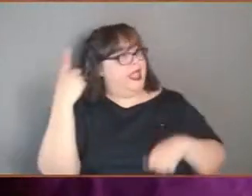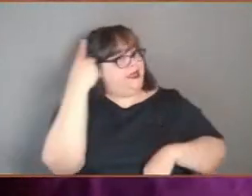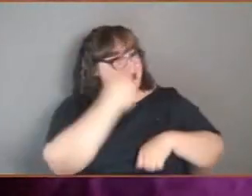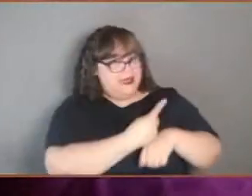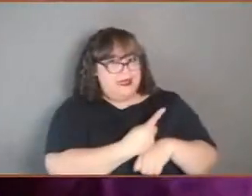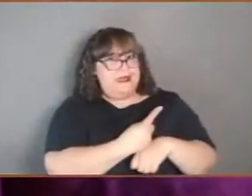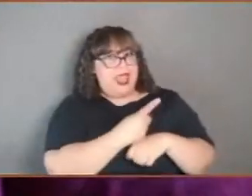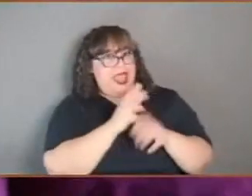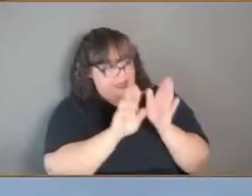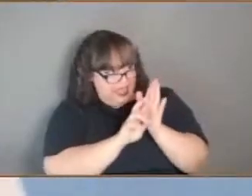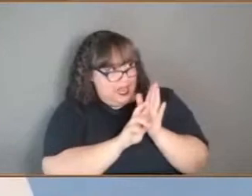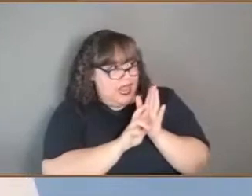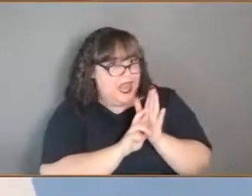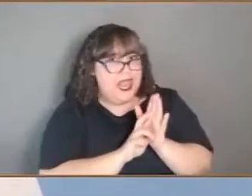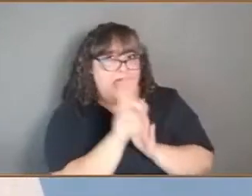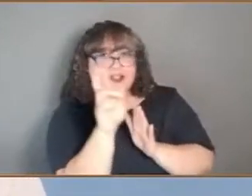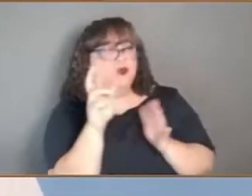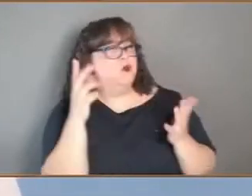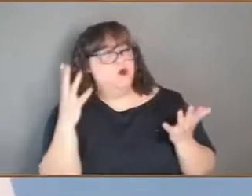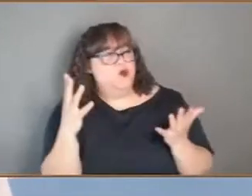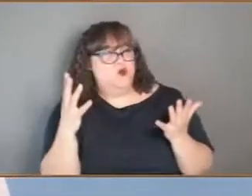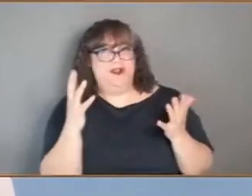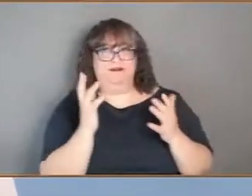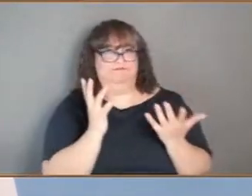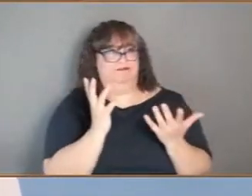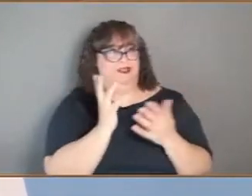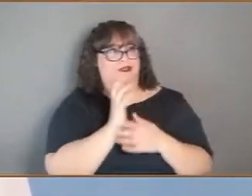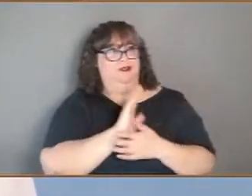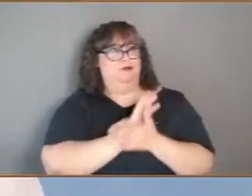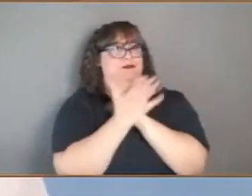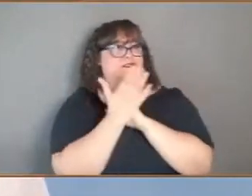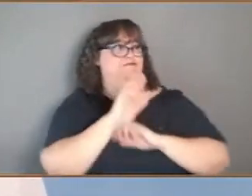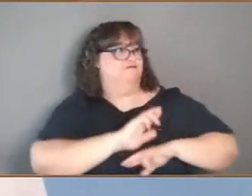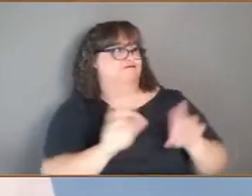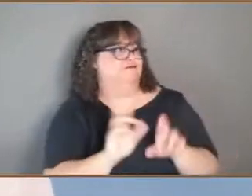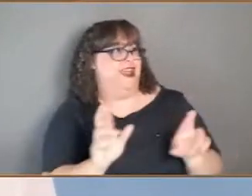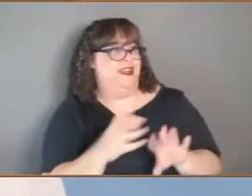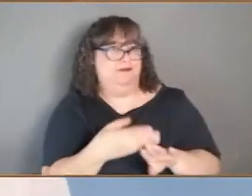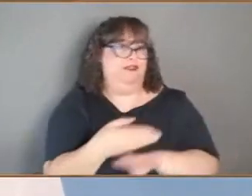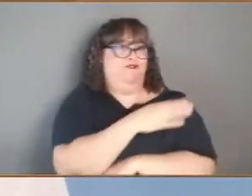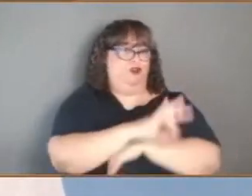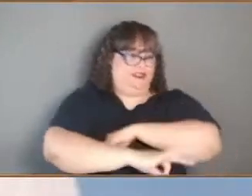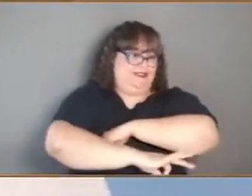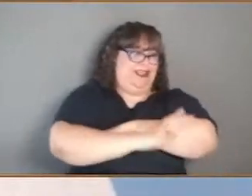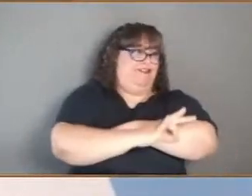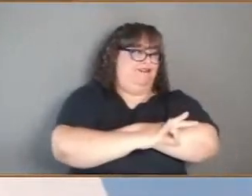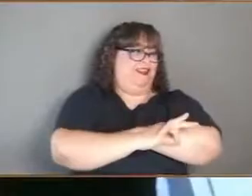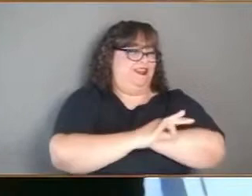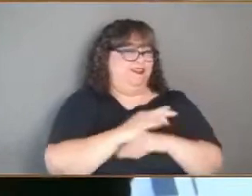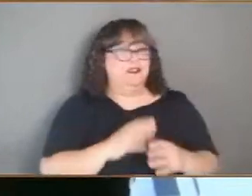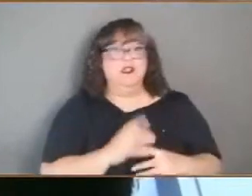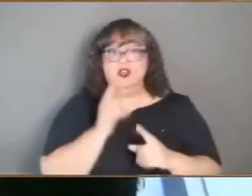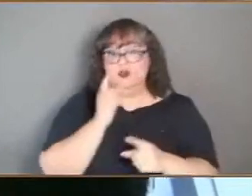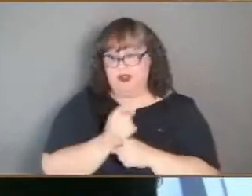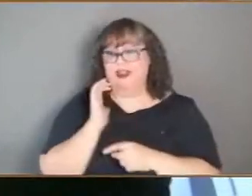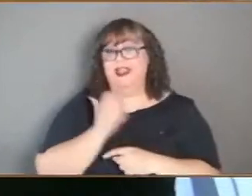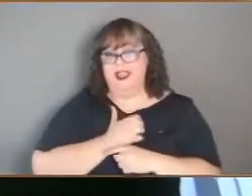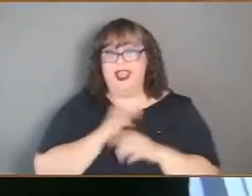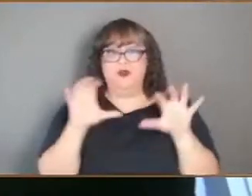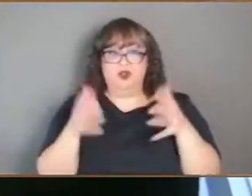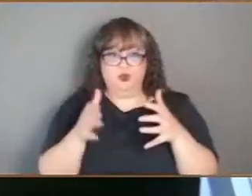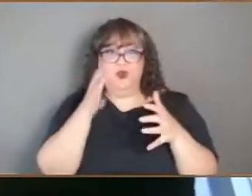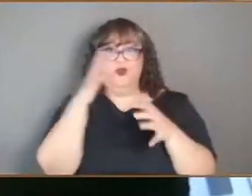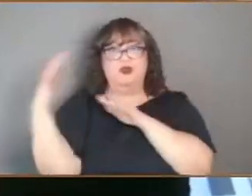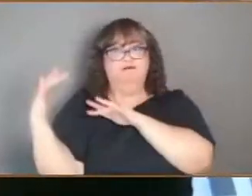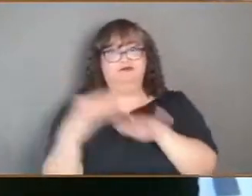ready, really long before sunrise even, to get it ready to... Yeah, so our crew will actually be coming in 10 o'clock the night before for